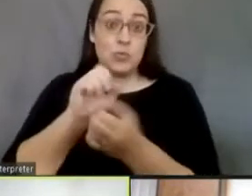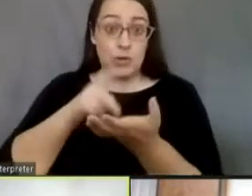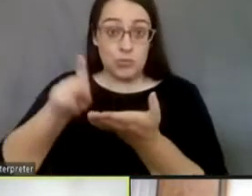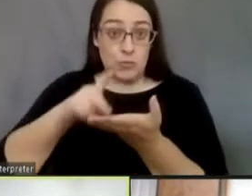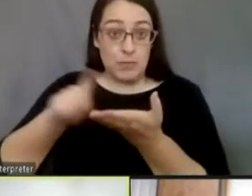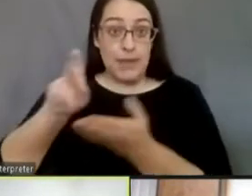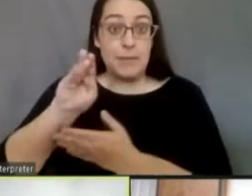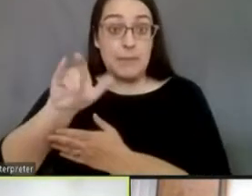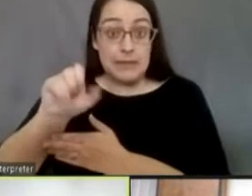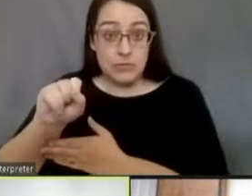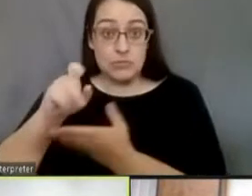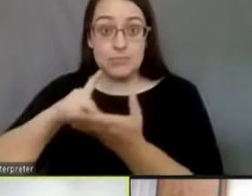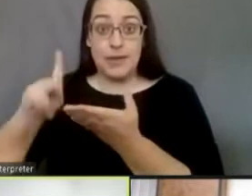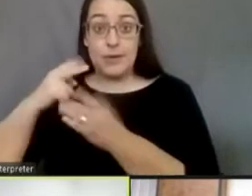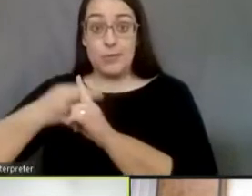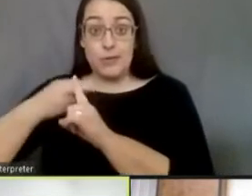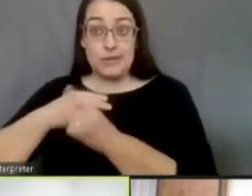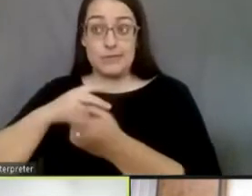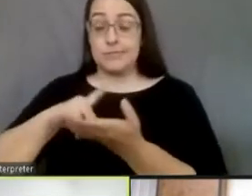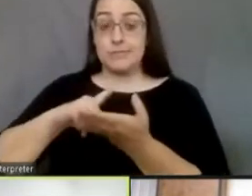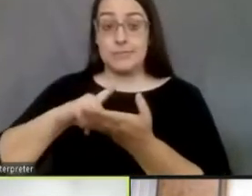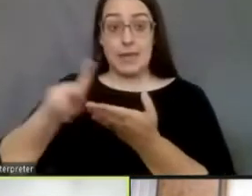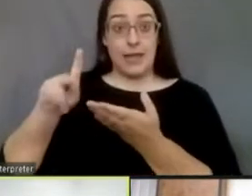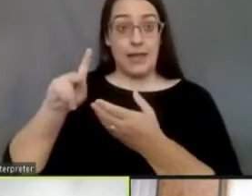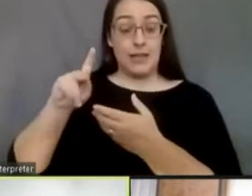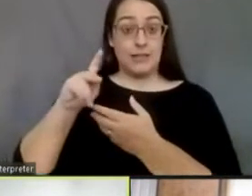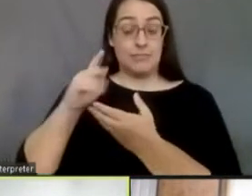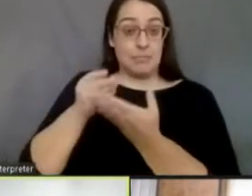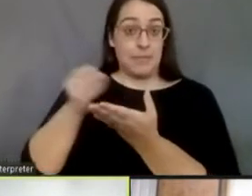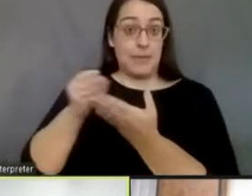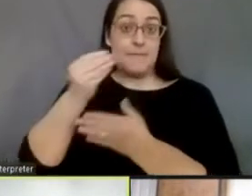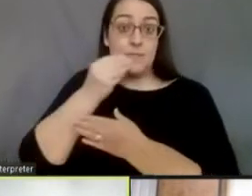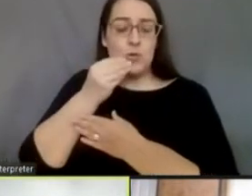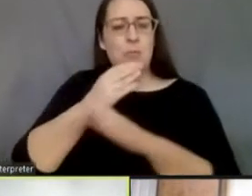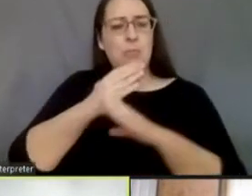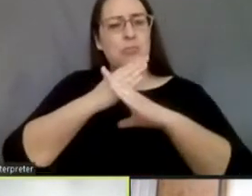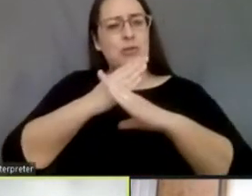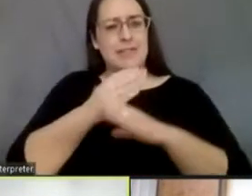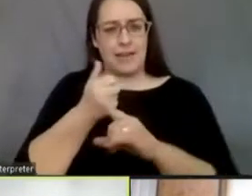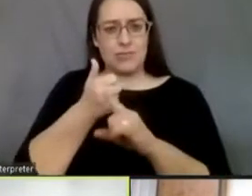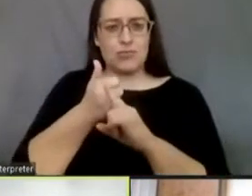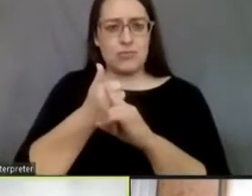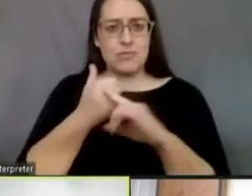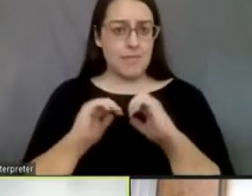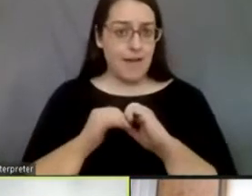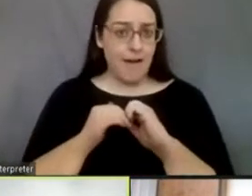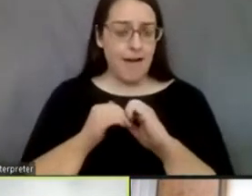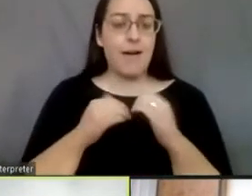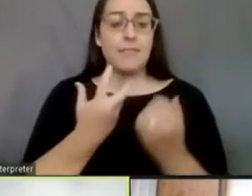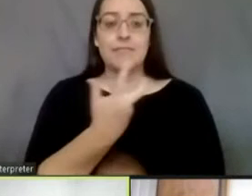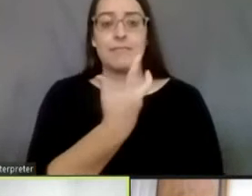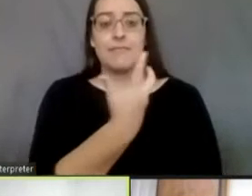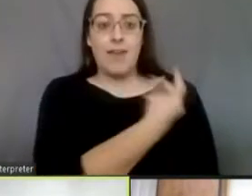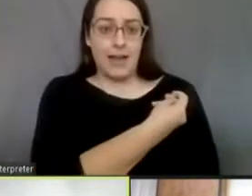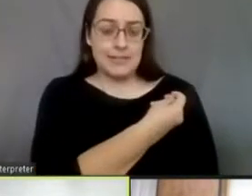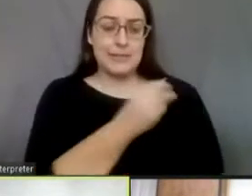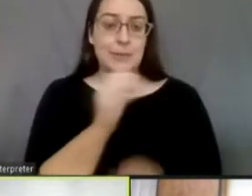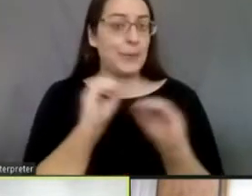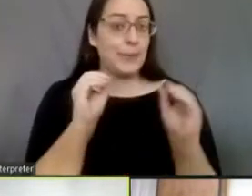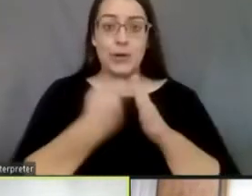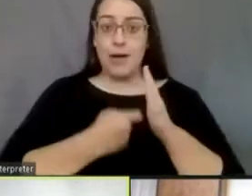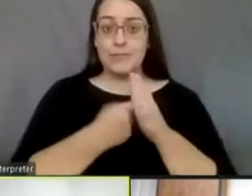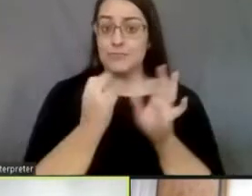And so protect yourself from that quarantine situation by getting a vaccine. There's no cost